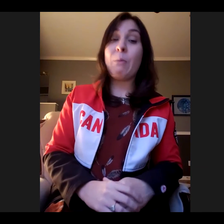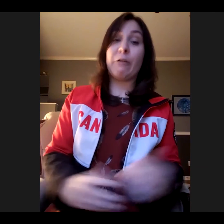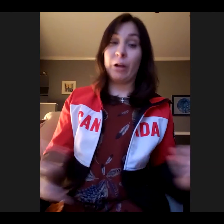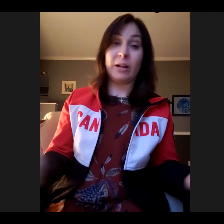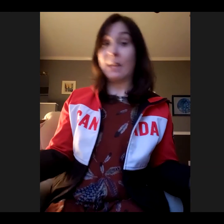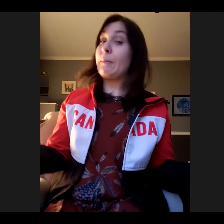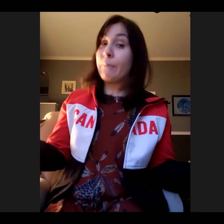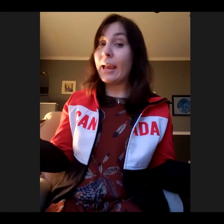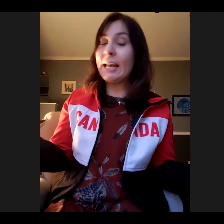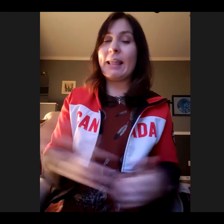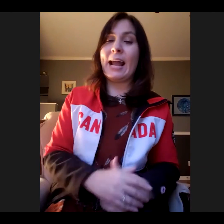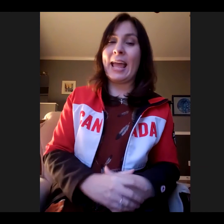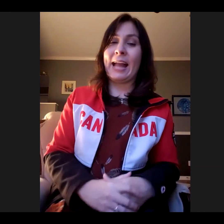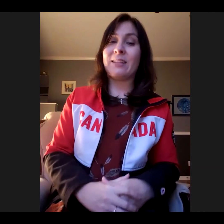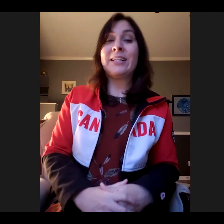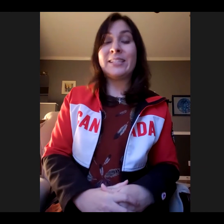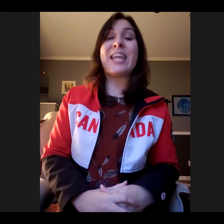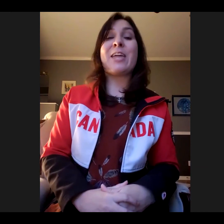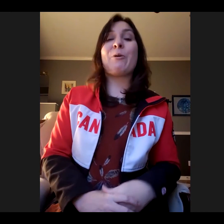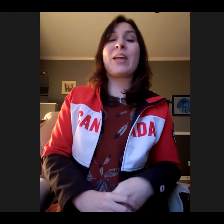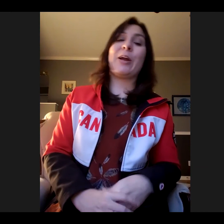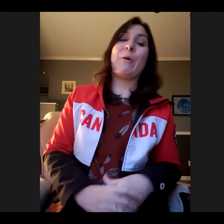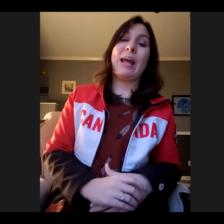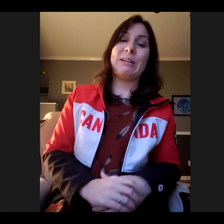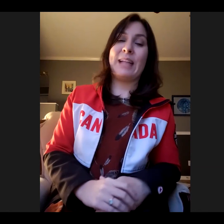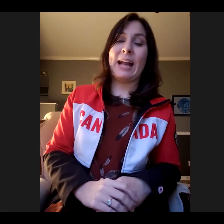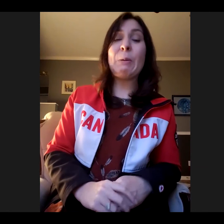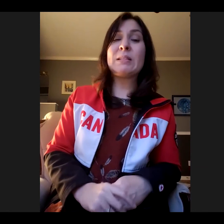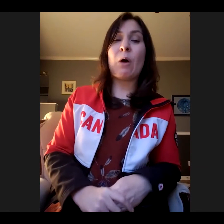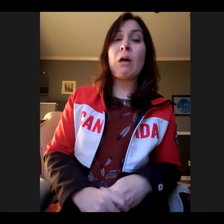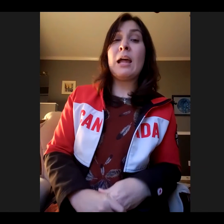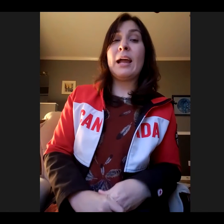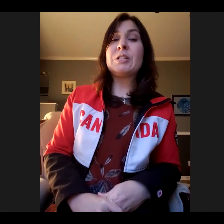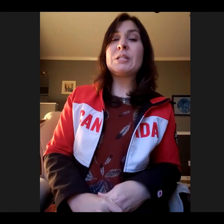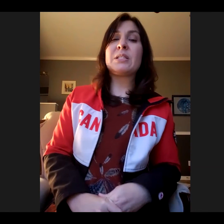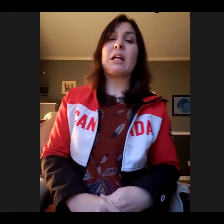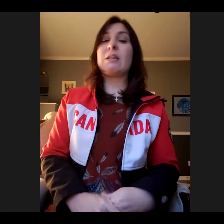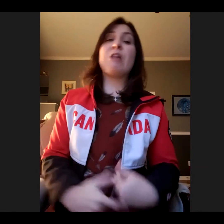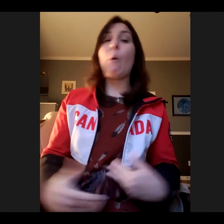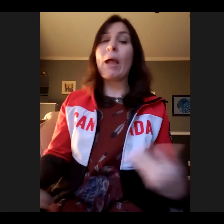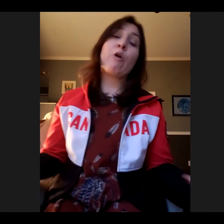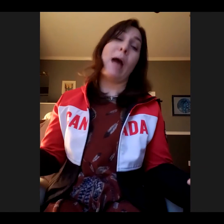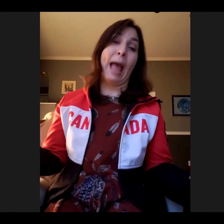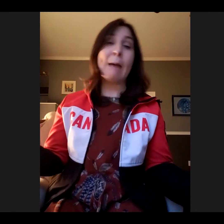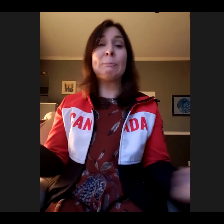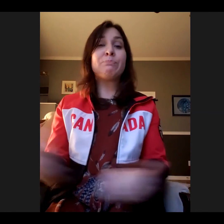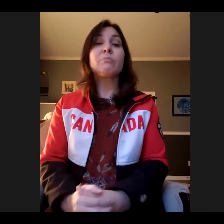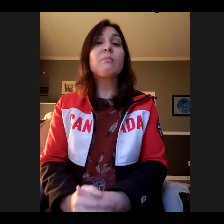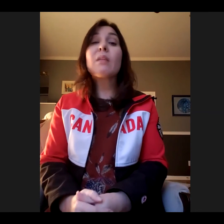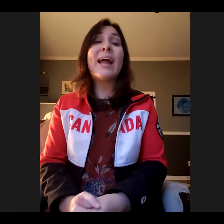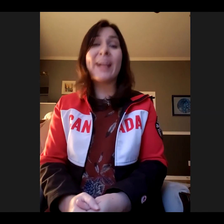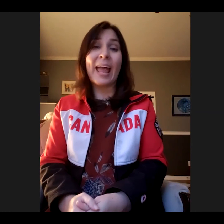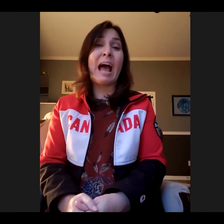Patrick doesn't mean that I can't see you, hear you and understand you. And so it's just knowing who I am.